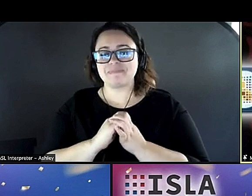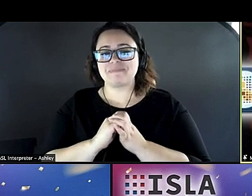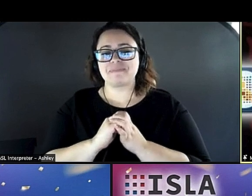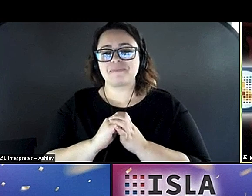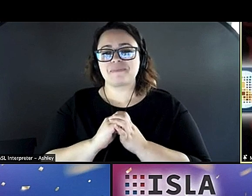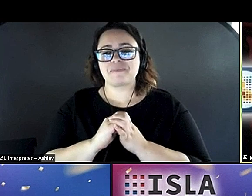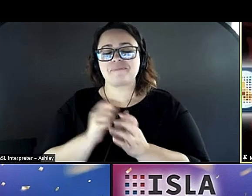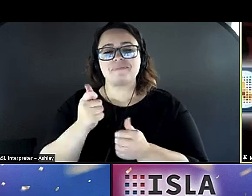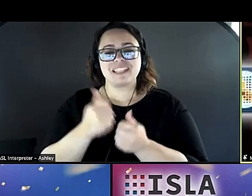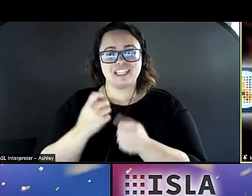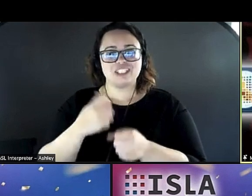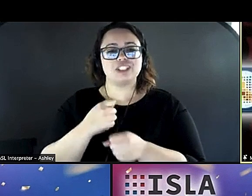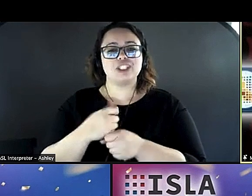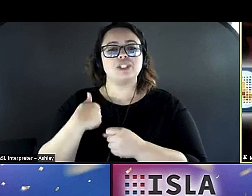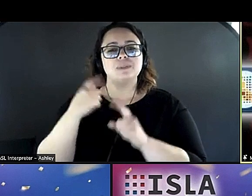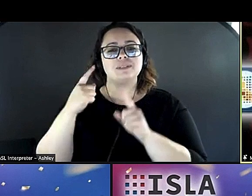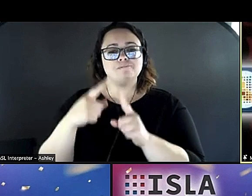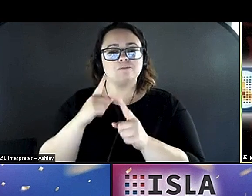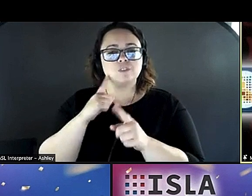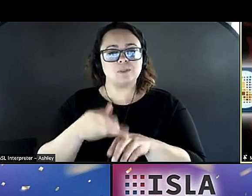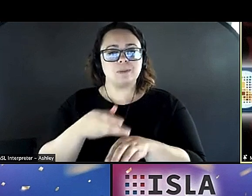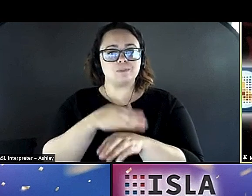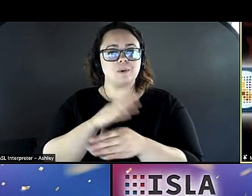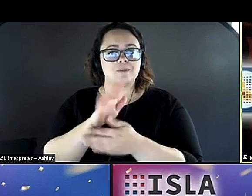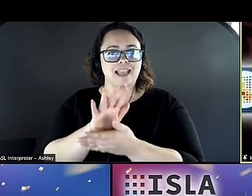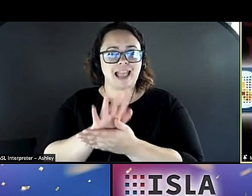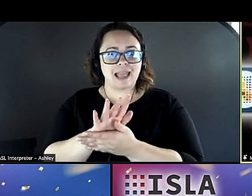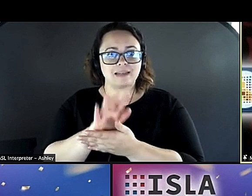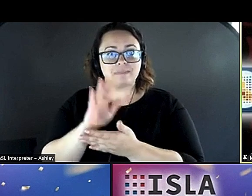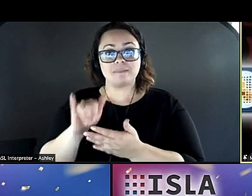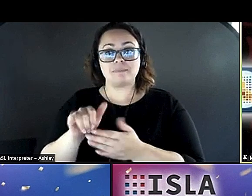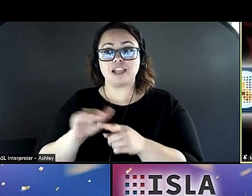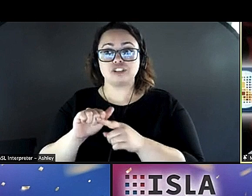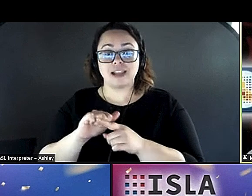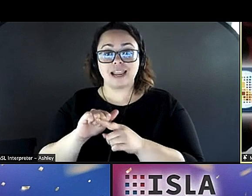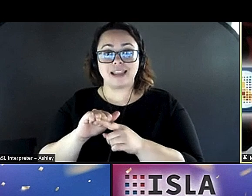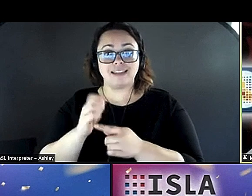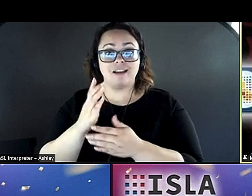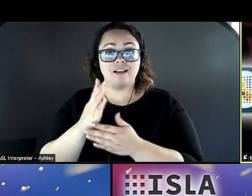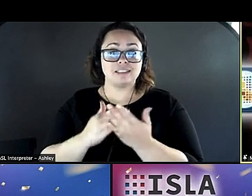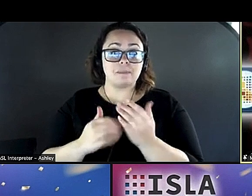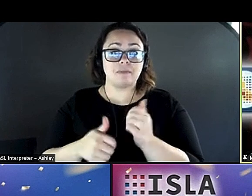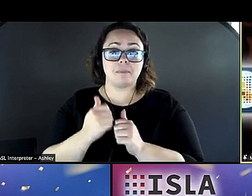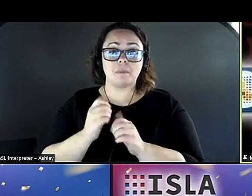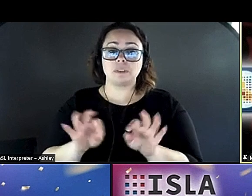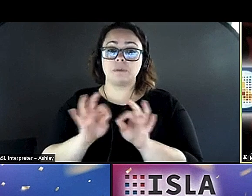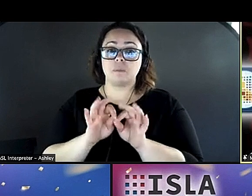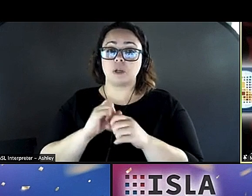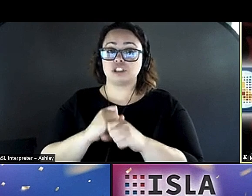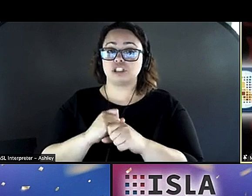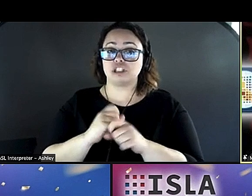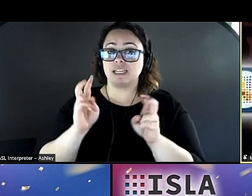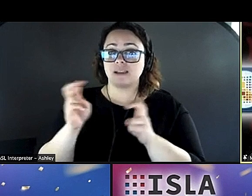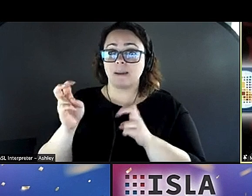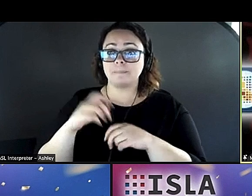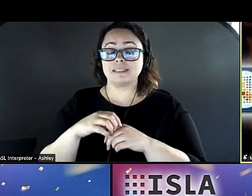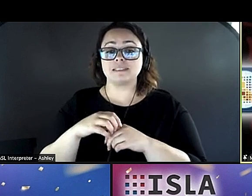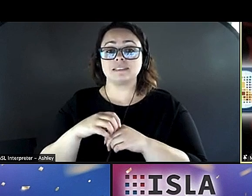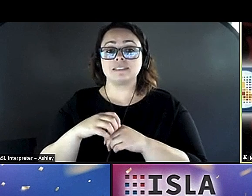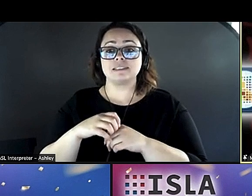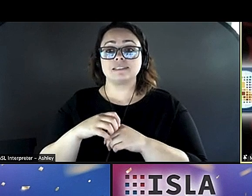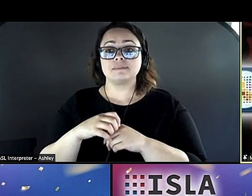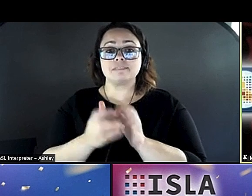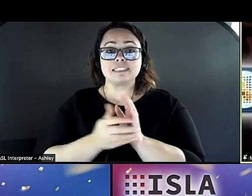Each year we set out to improve this academy by training in some of the most important security topics, hard skills,